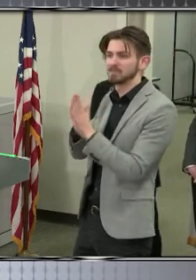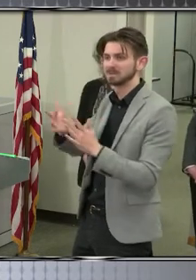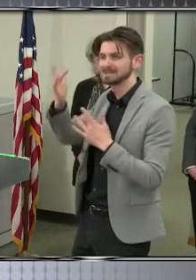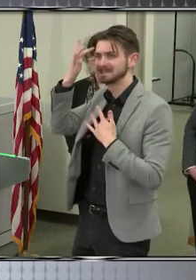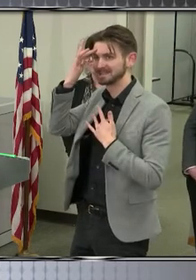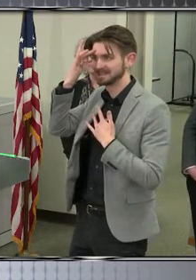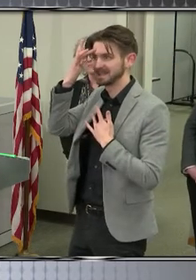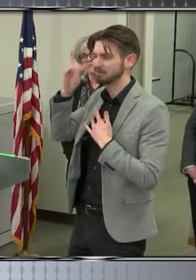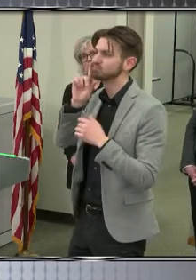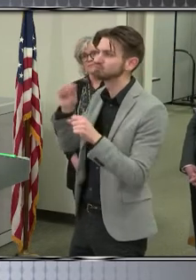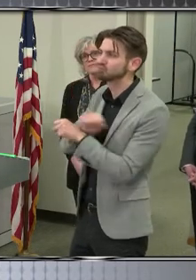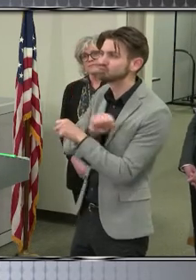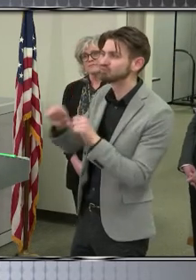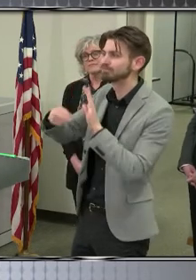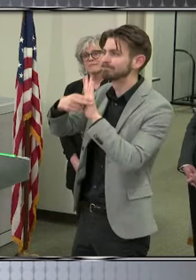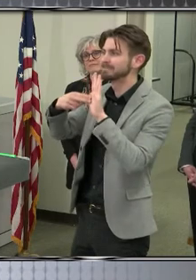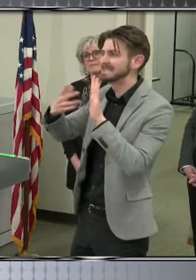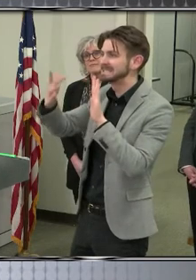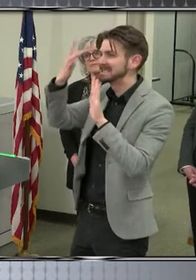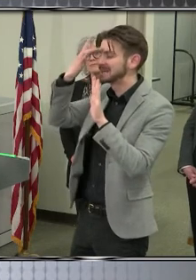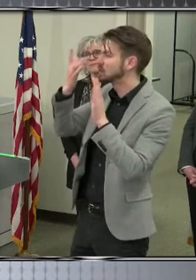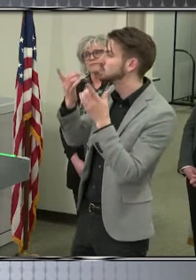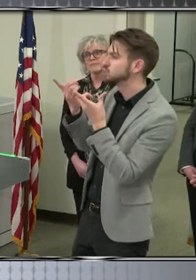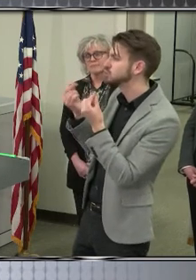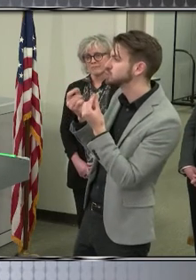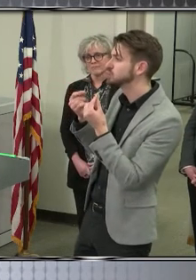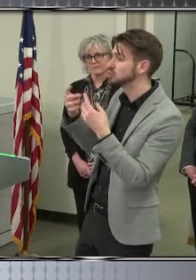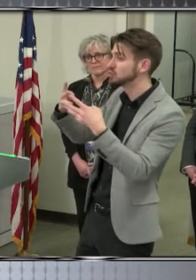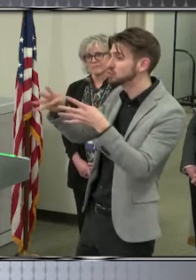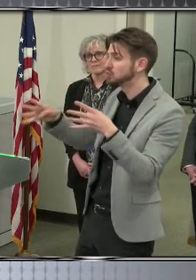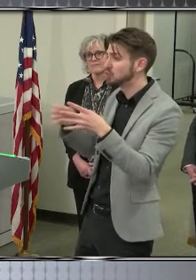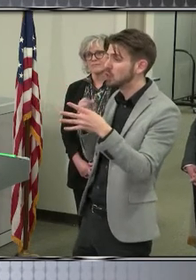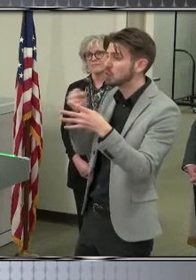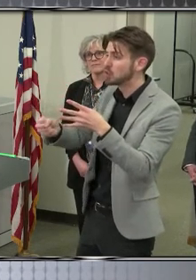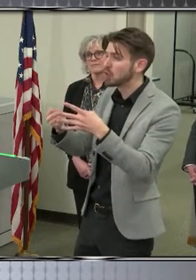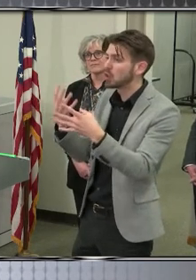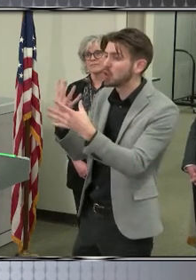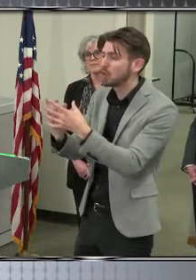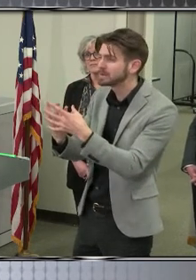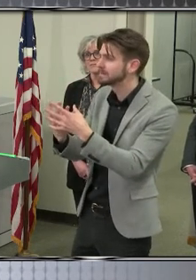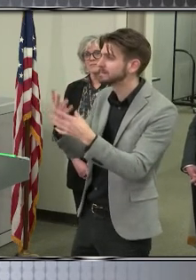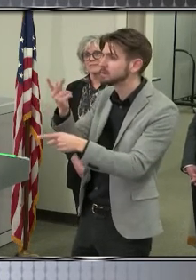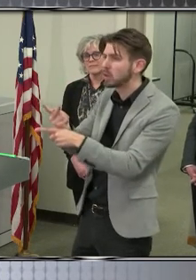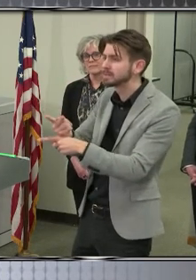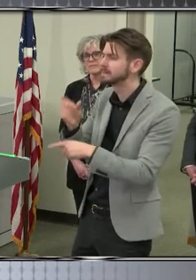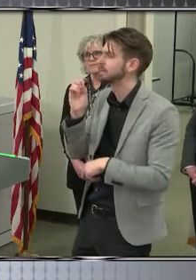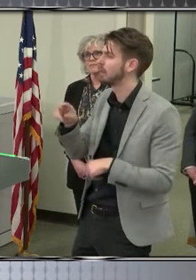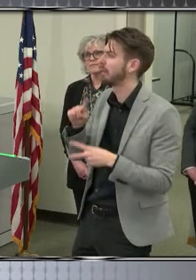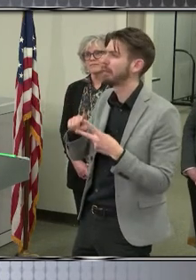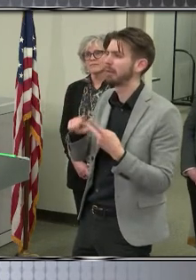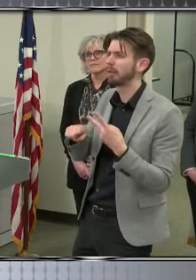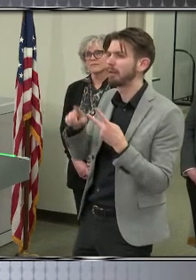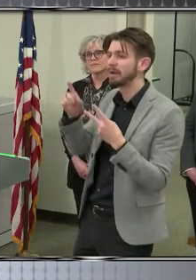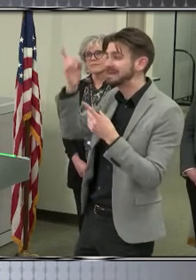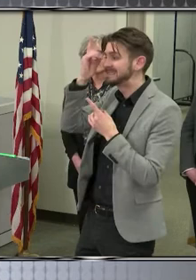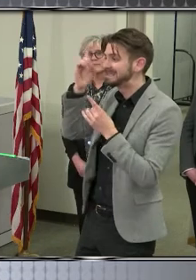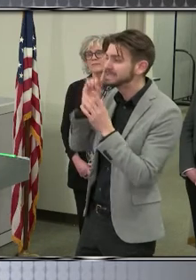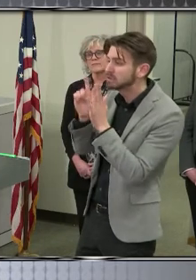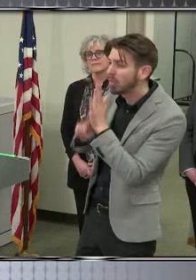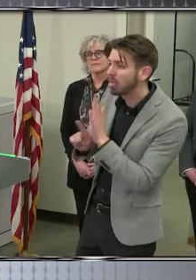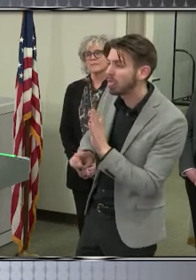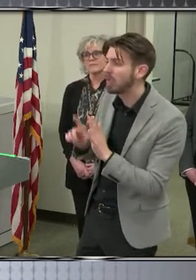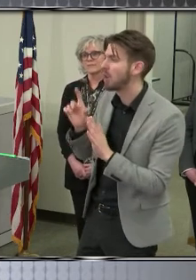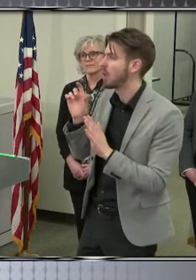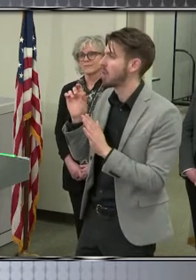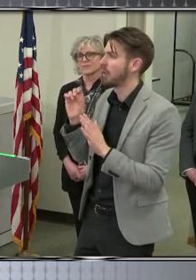Does somebody end up quarantined? Do you start doing an epidemiology, tracking of who they've been? And is the goal, when you find that one, to cut it off